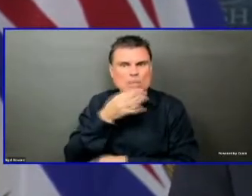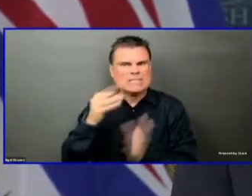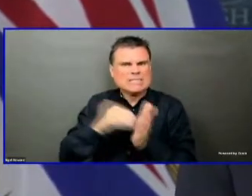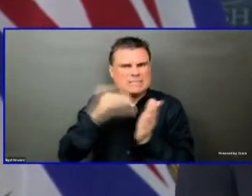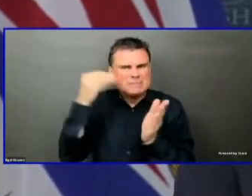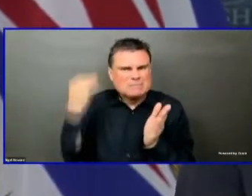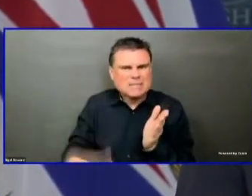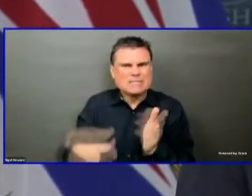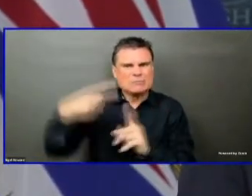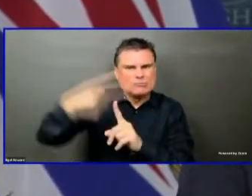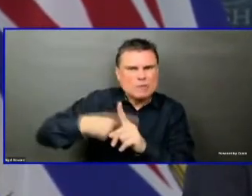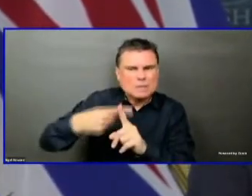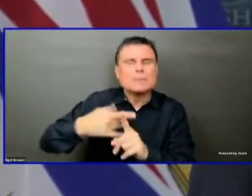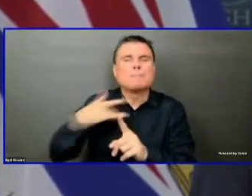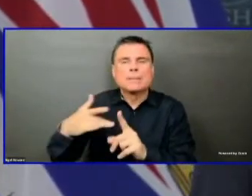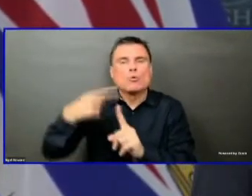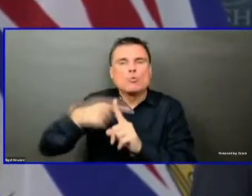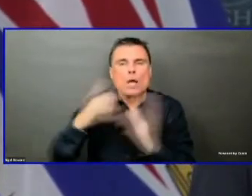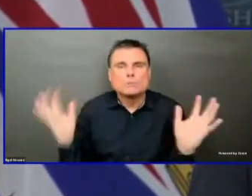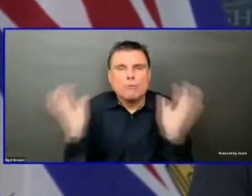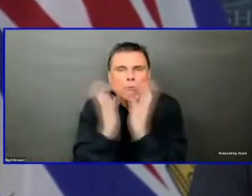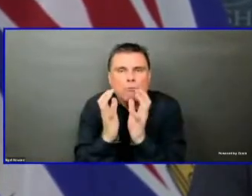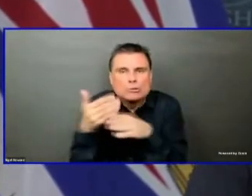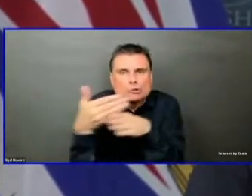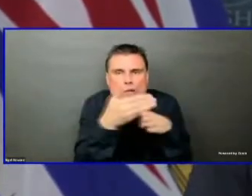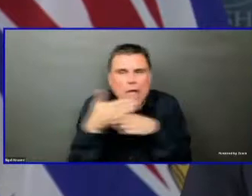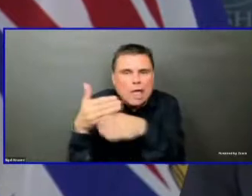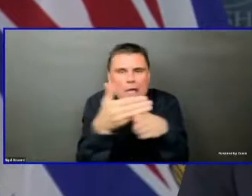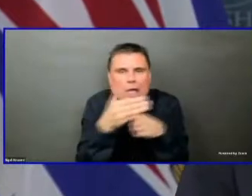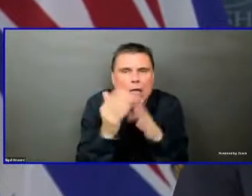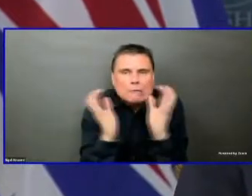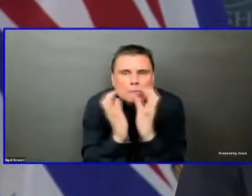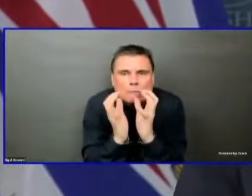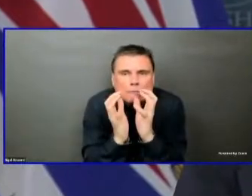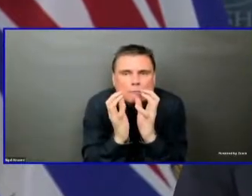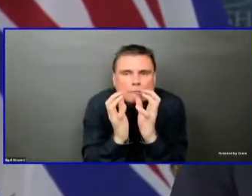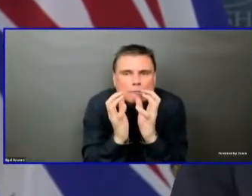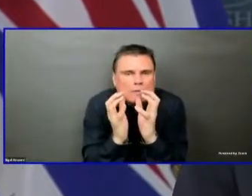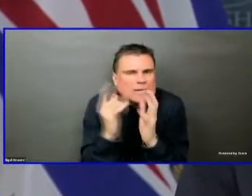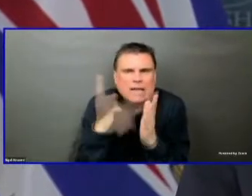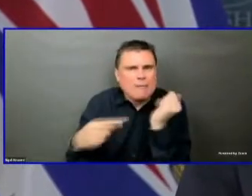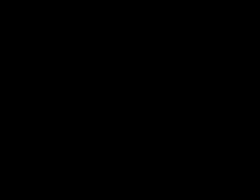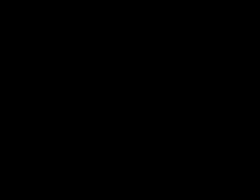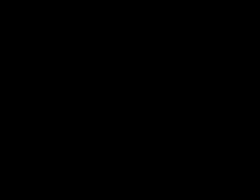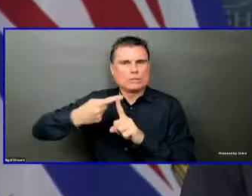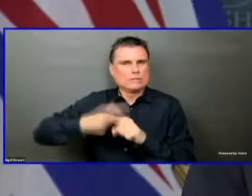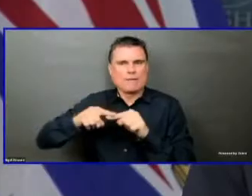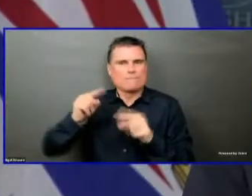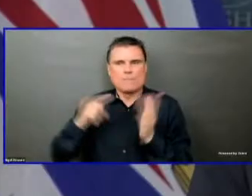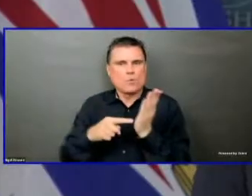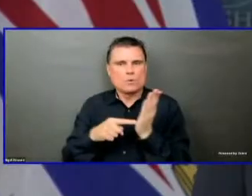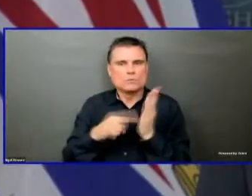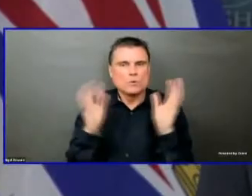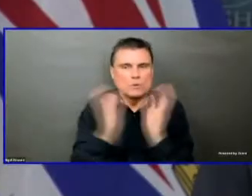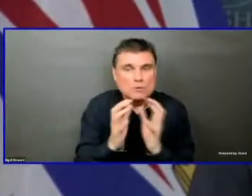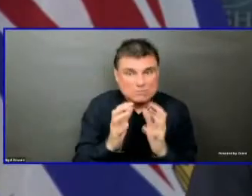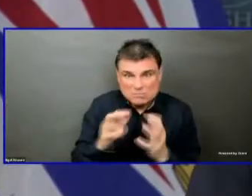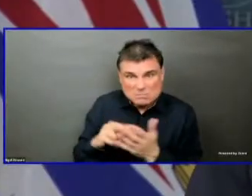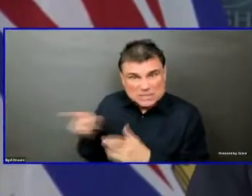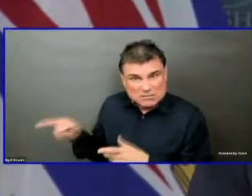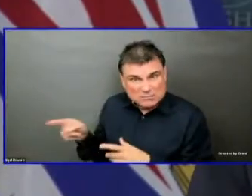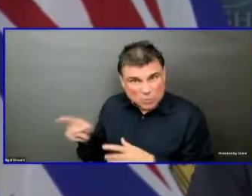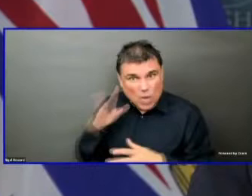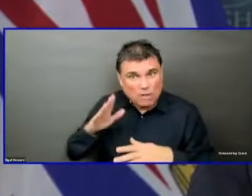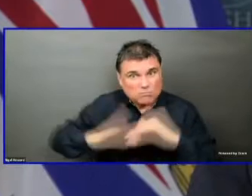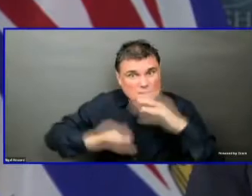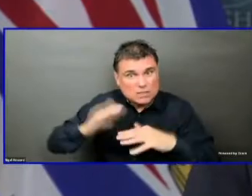means that there could be some sort of an isolation facility opening there. I think, and Dr. Henry